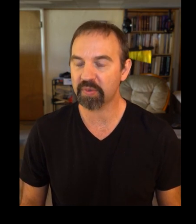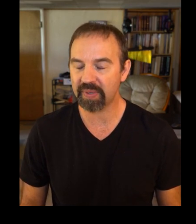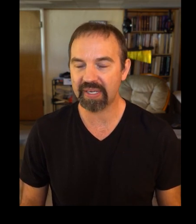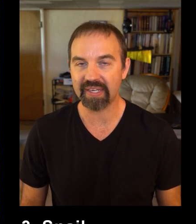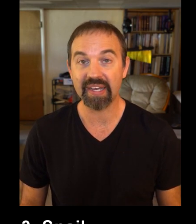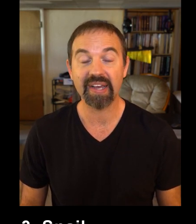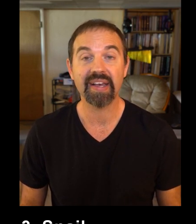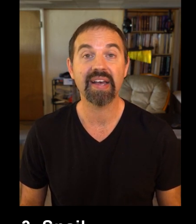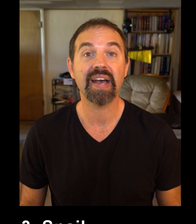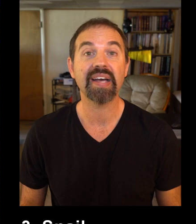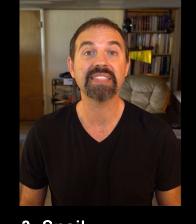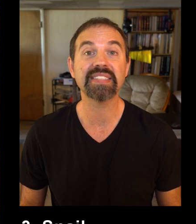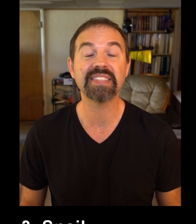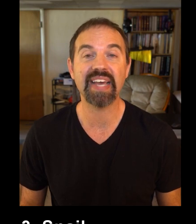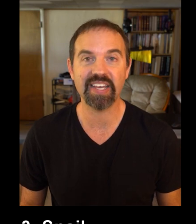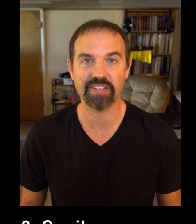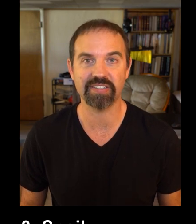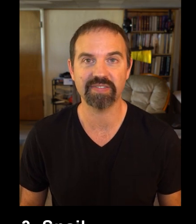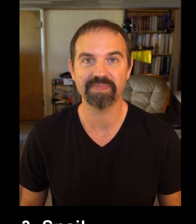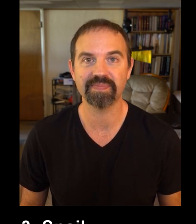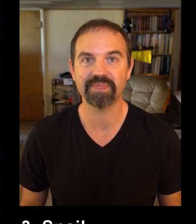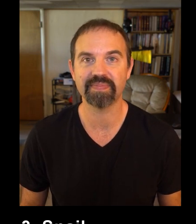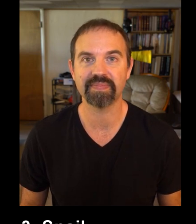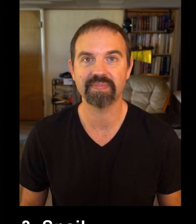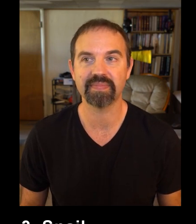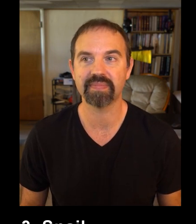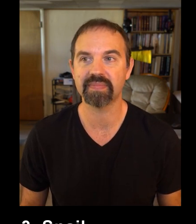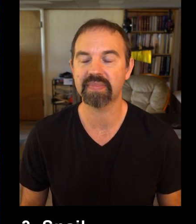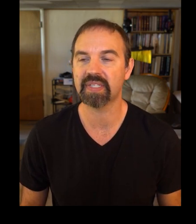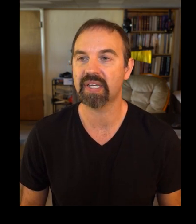Number three, a snail.